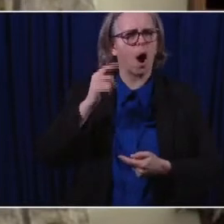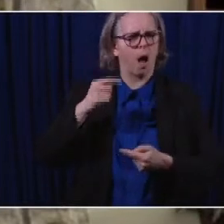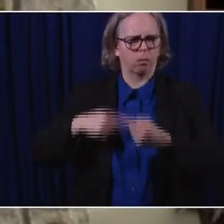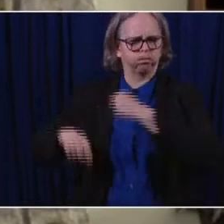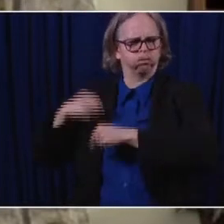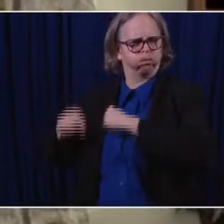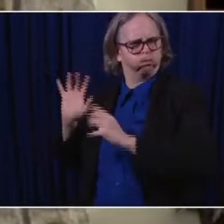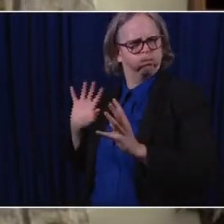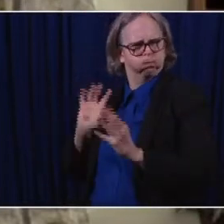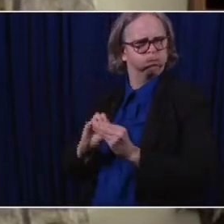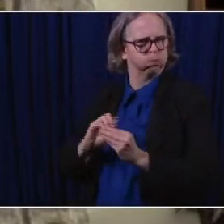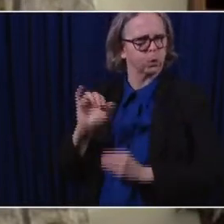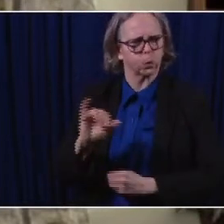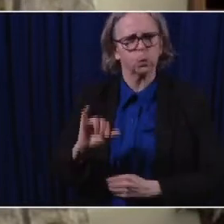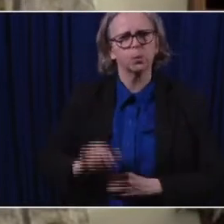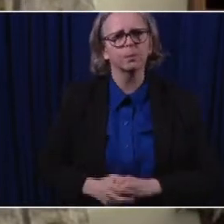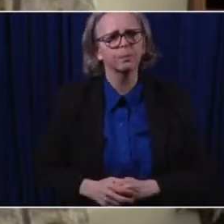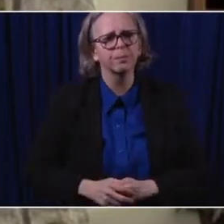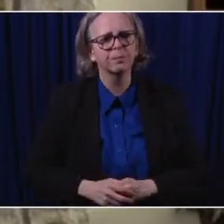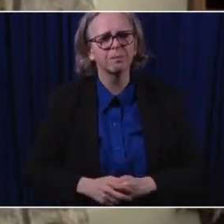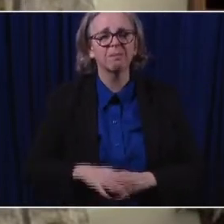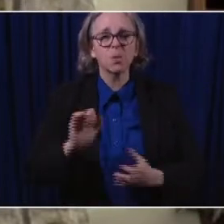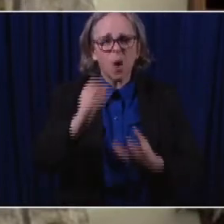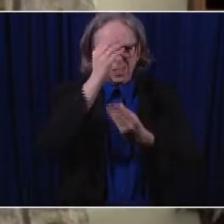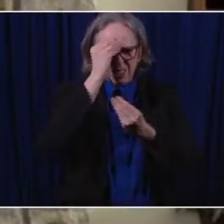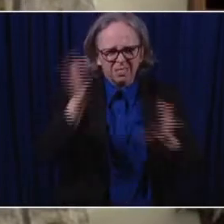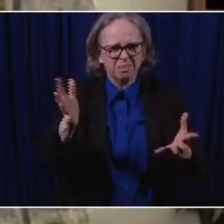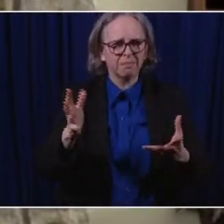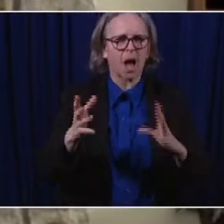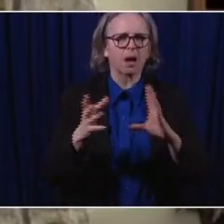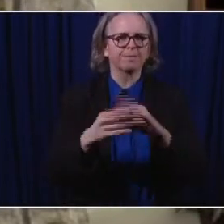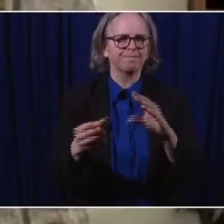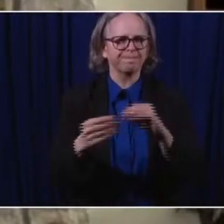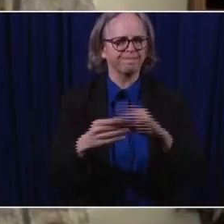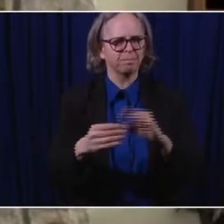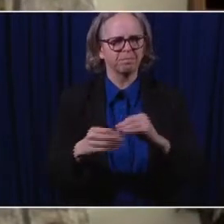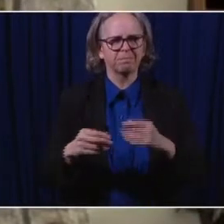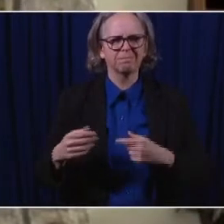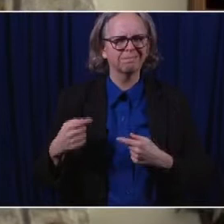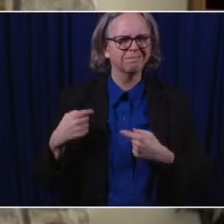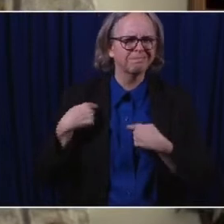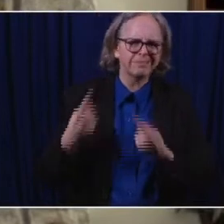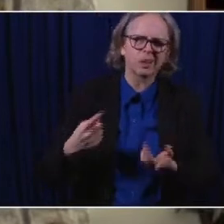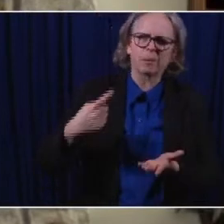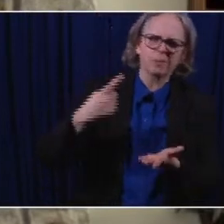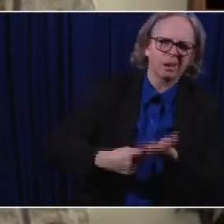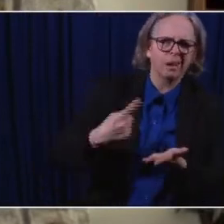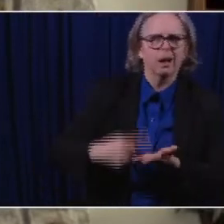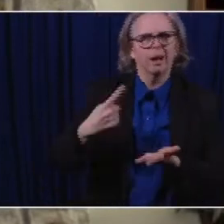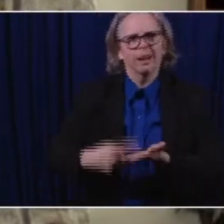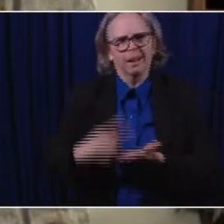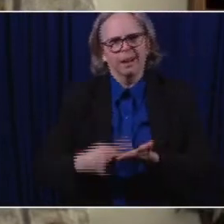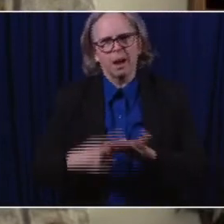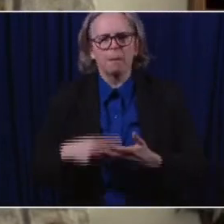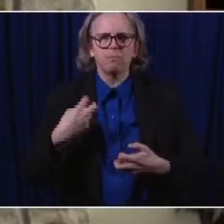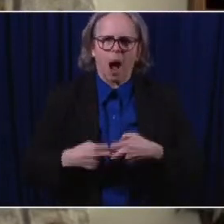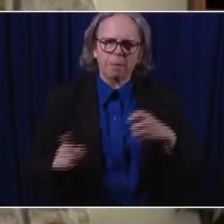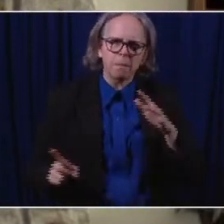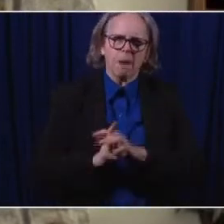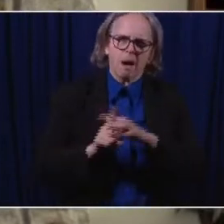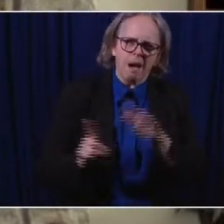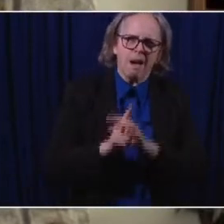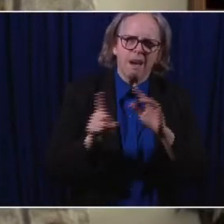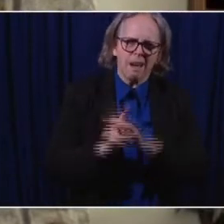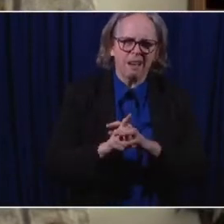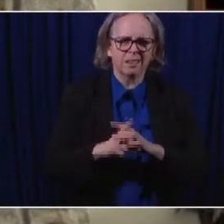occasions before, our latest efforts to improve Ohioans' experience with the unemployment system overall. Ohio Department of Jobs